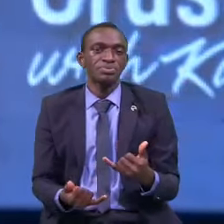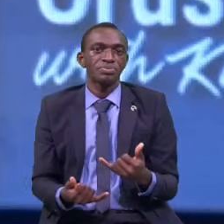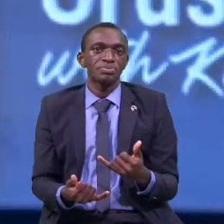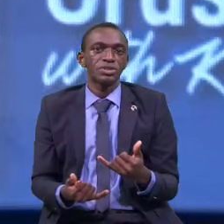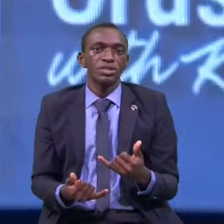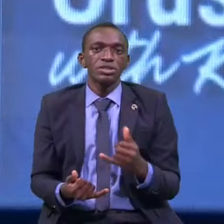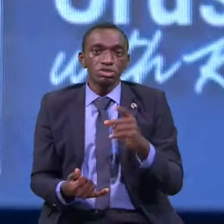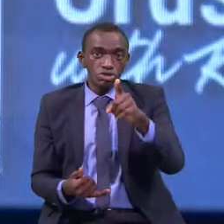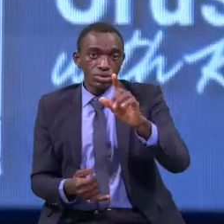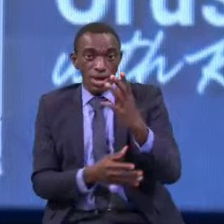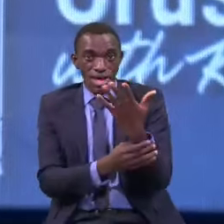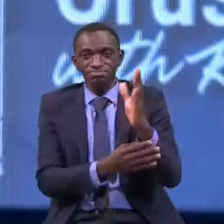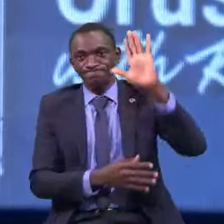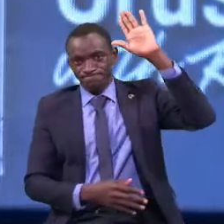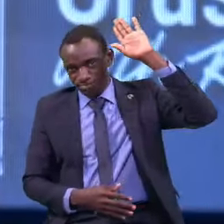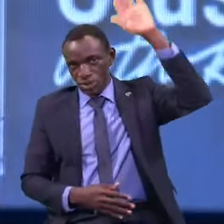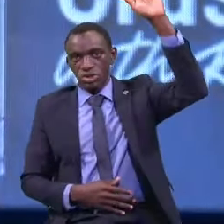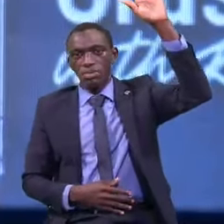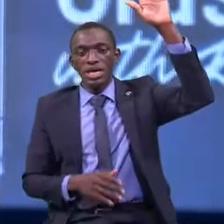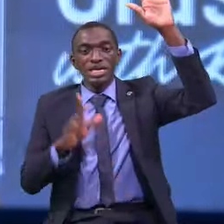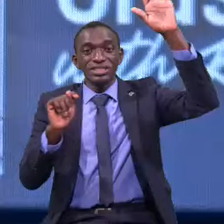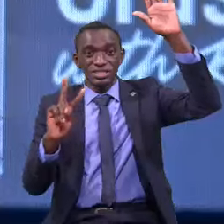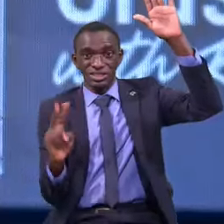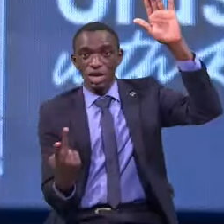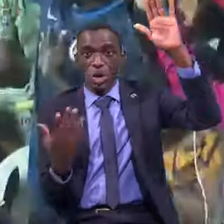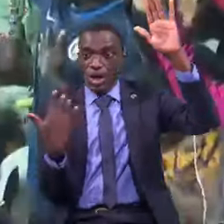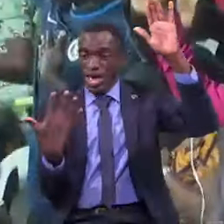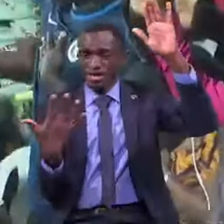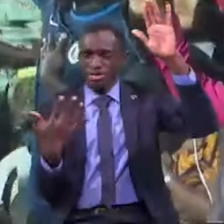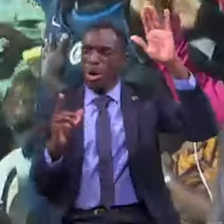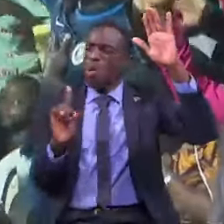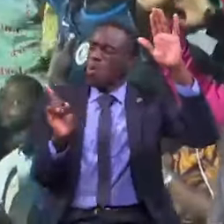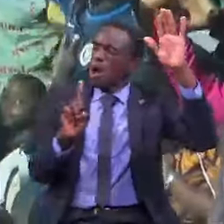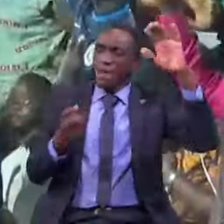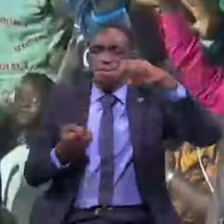Raise up your hand. Lay the other hand where you have the challenge.